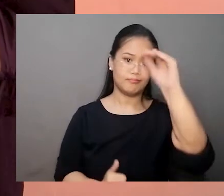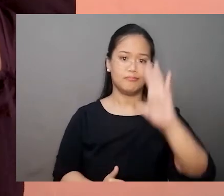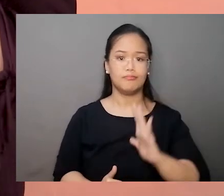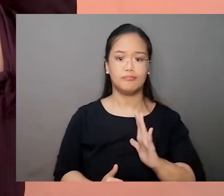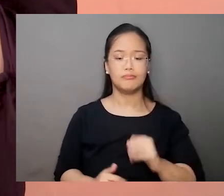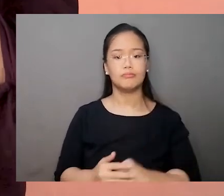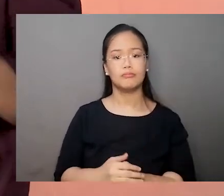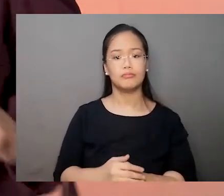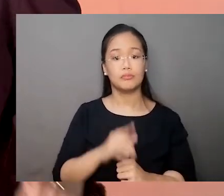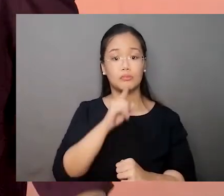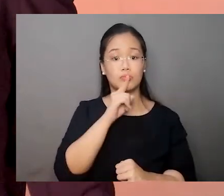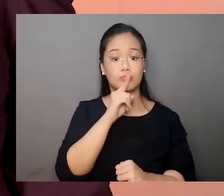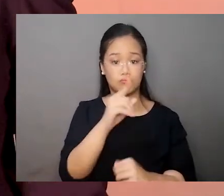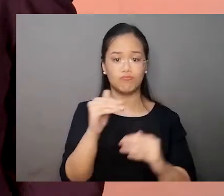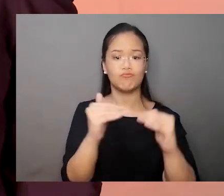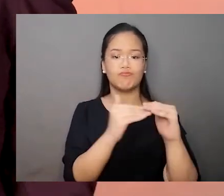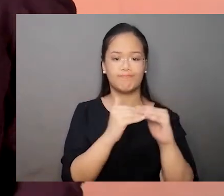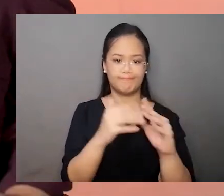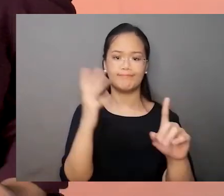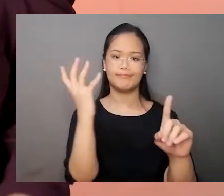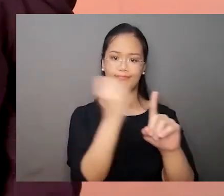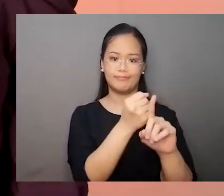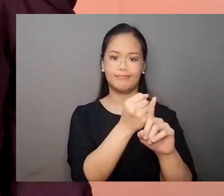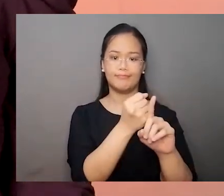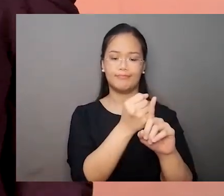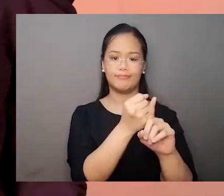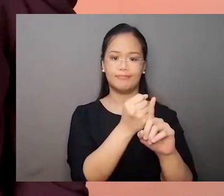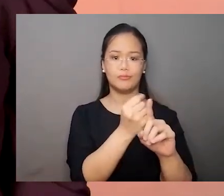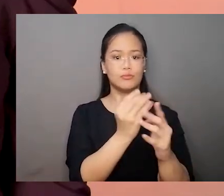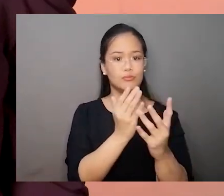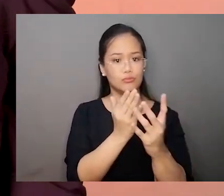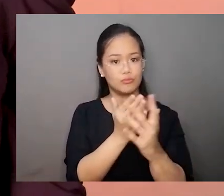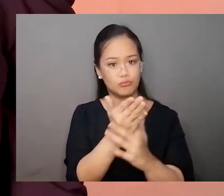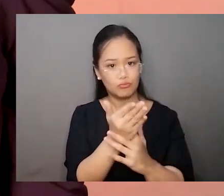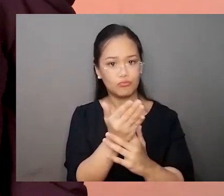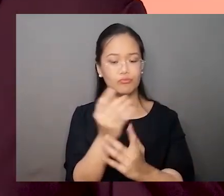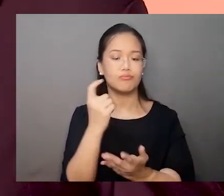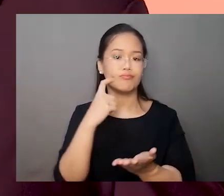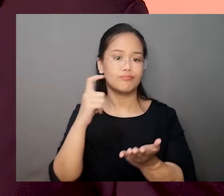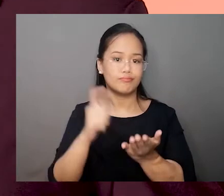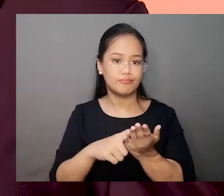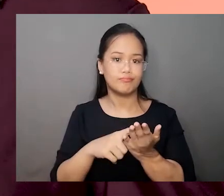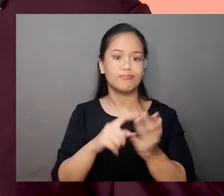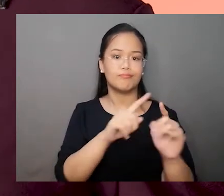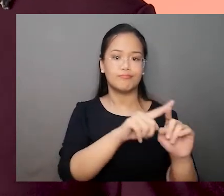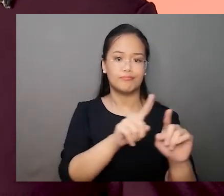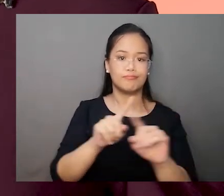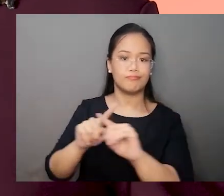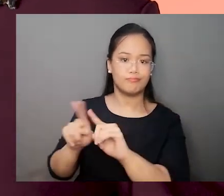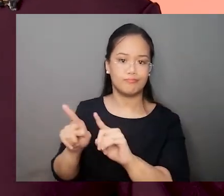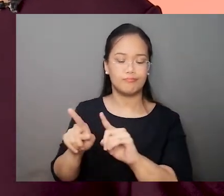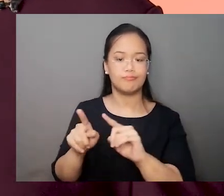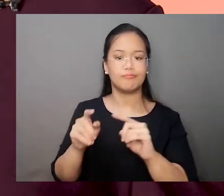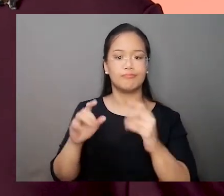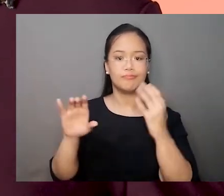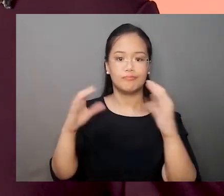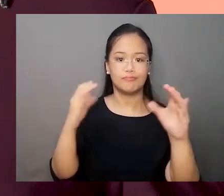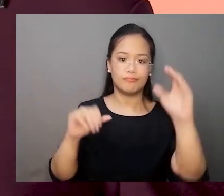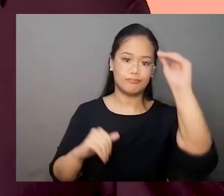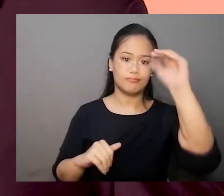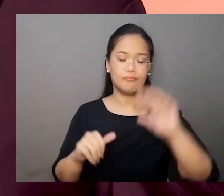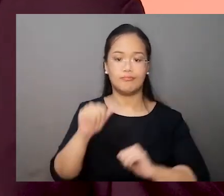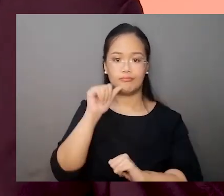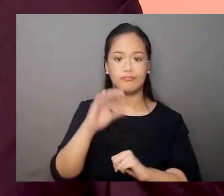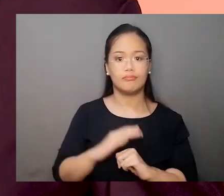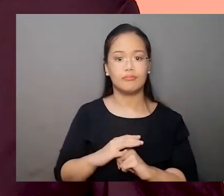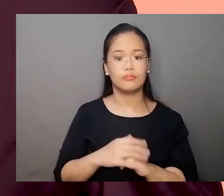True equality is thus achieved through recognition of differences. The Convention looks to transformative